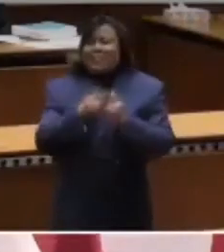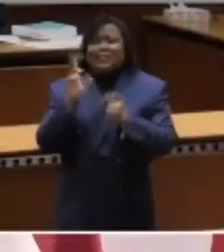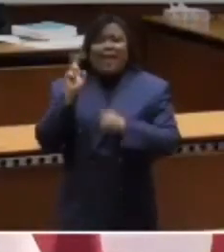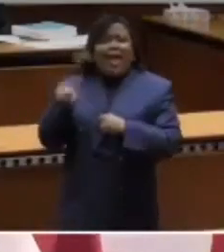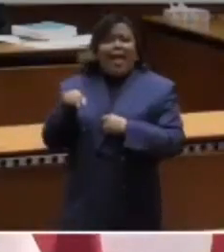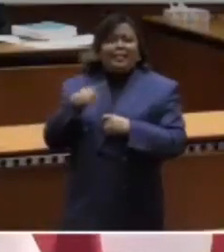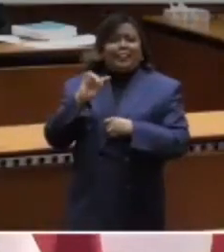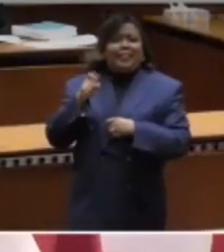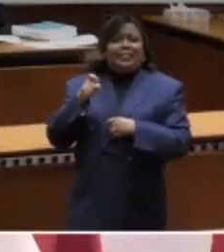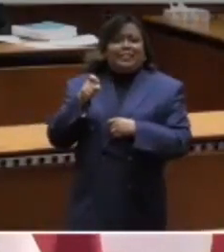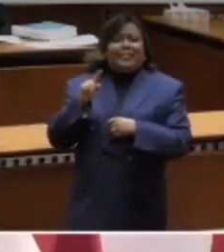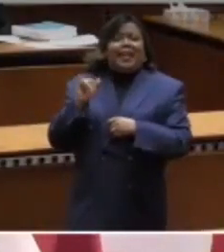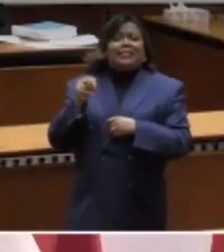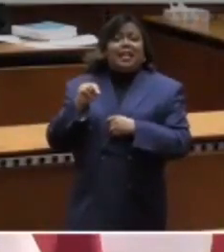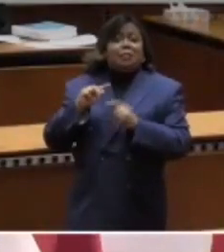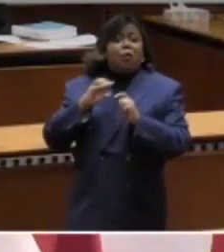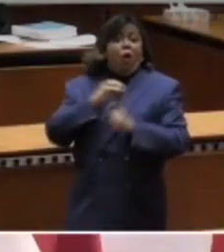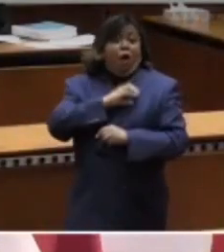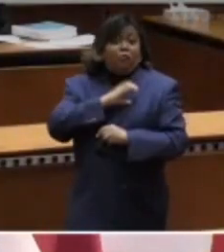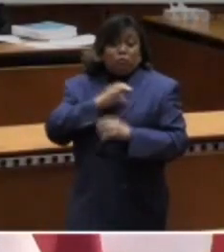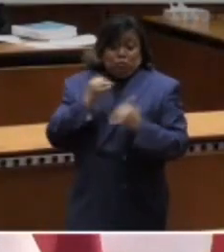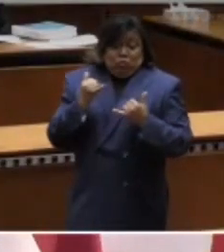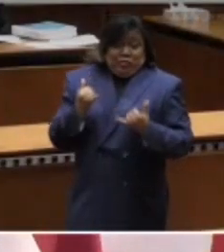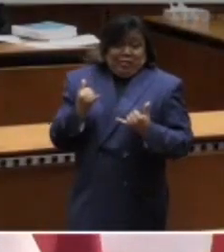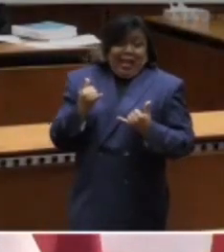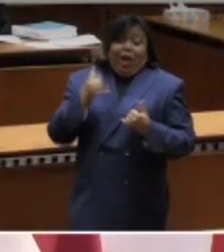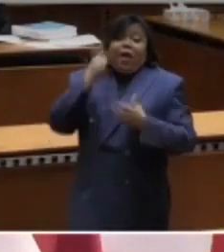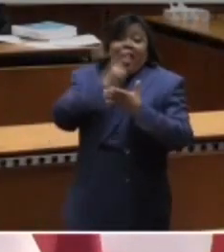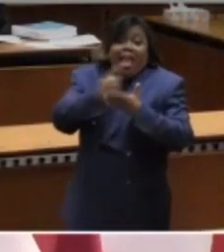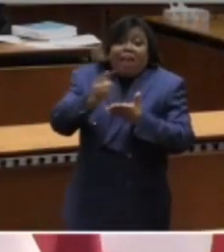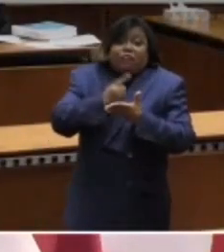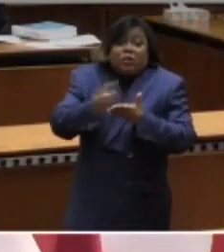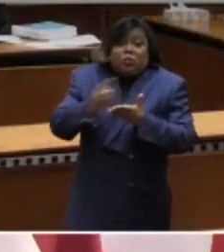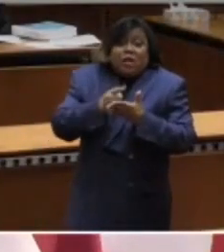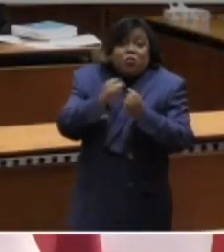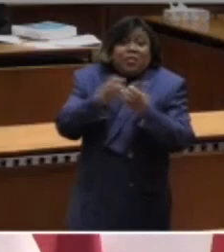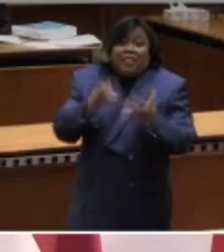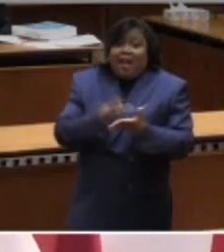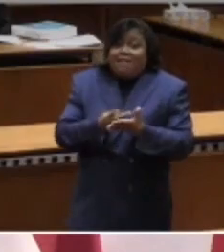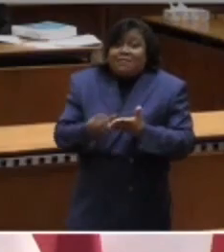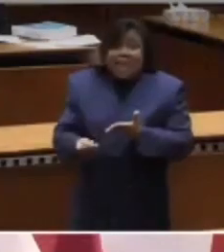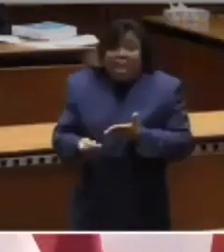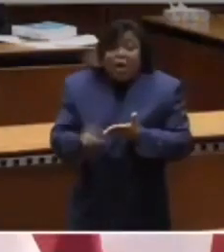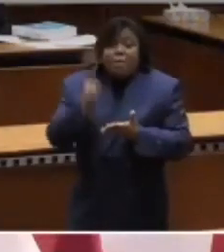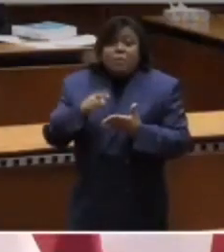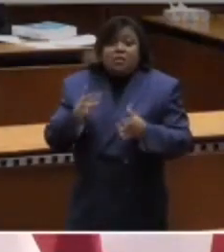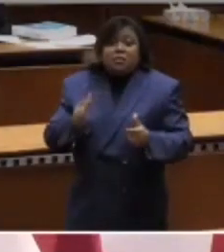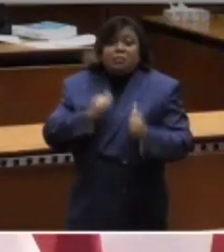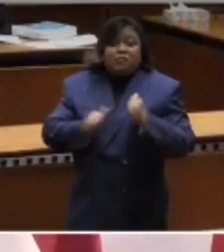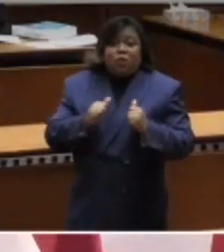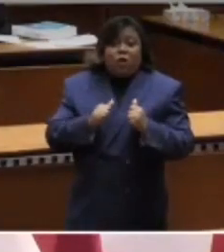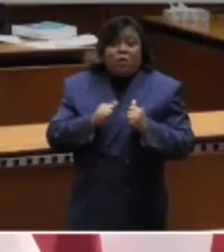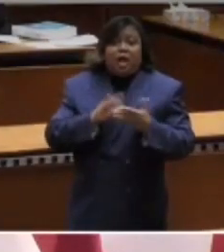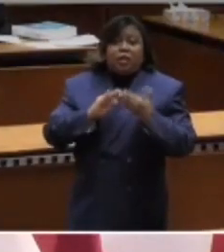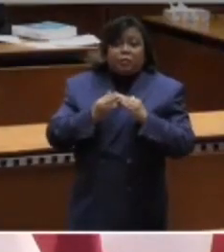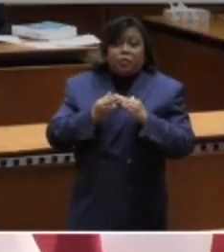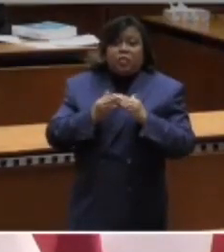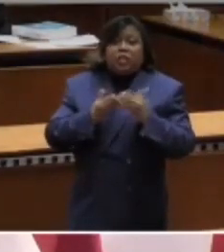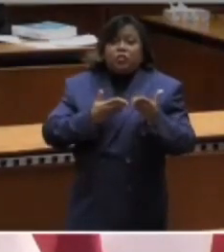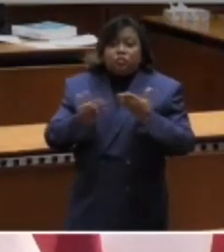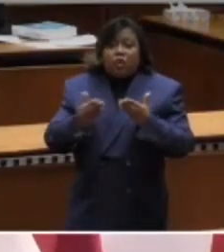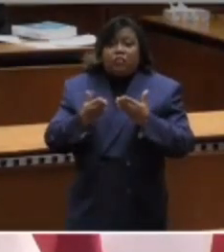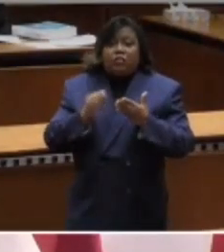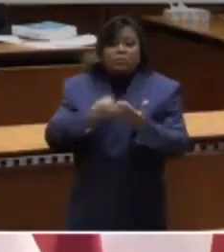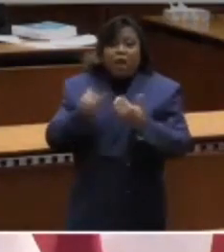ask the TAC team officers, who now, every week, without fail, must perform a community